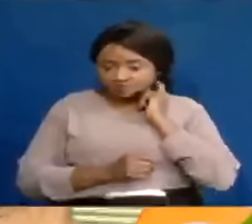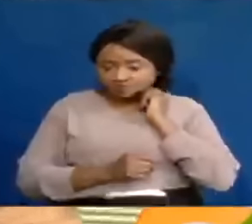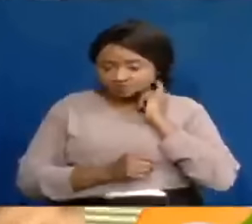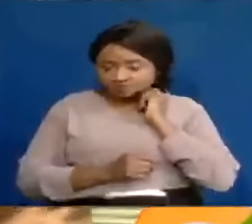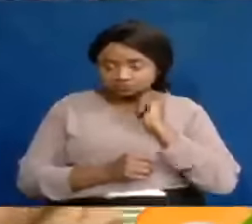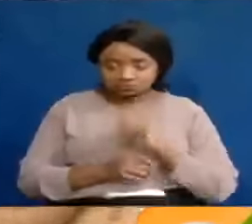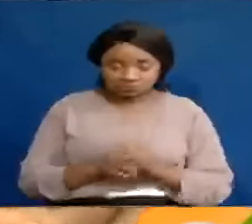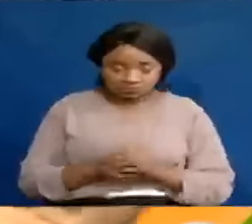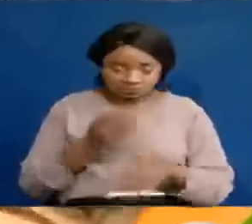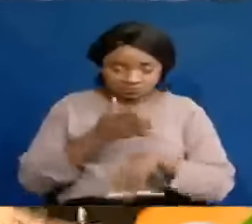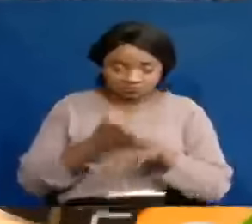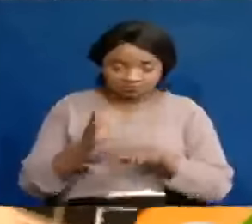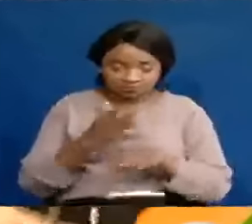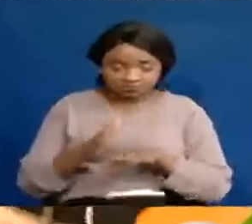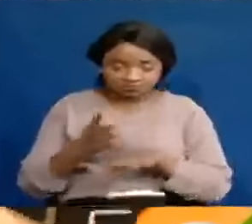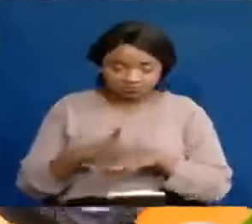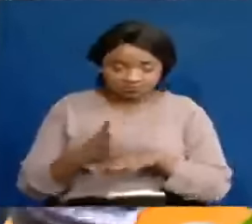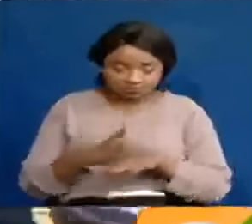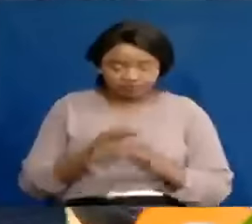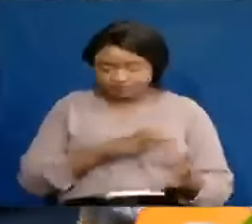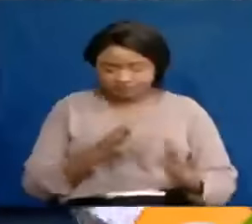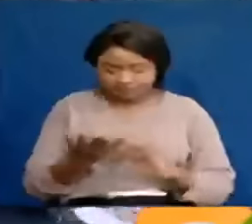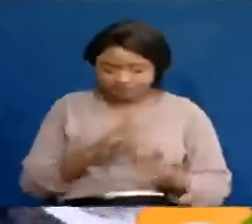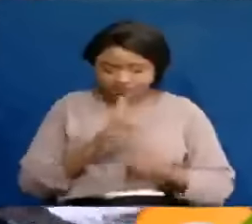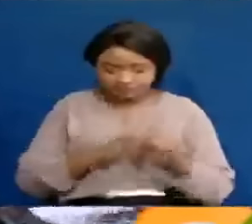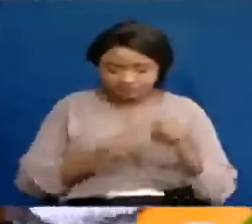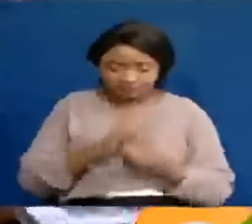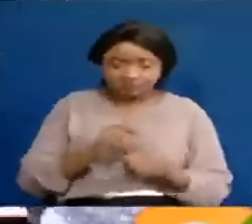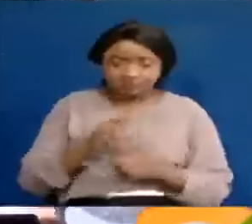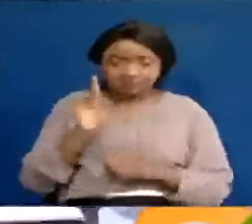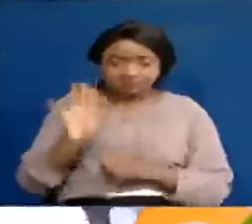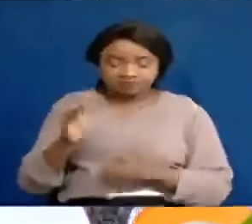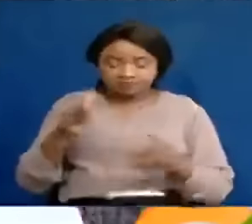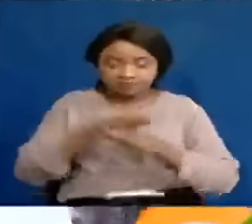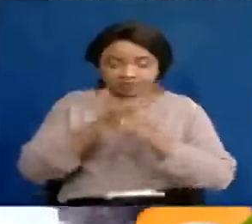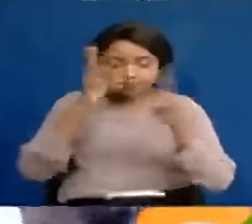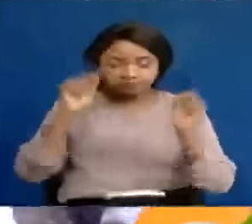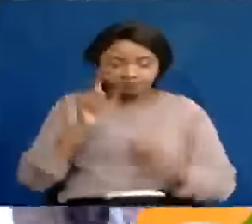Expenditure queries linger over former Deputy President Rigathi Gachagua.